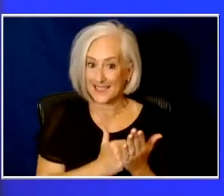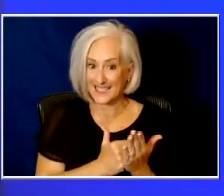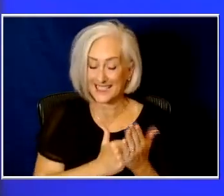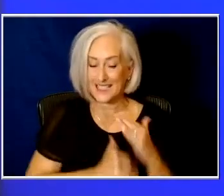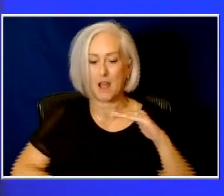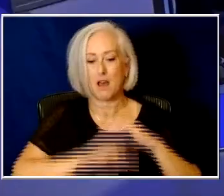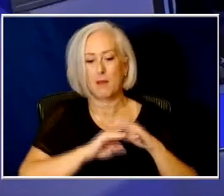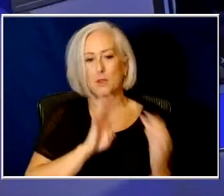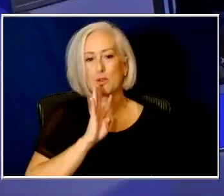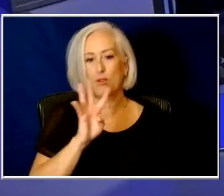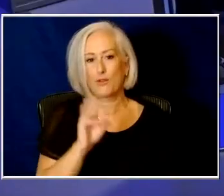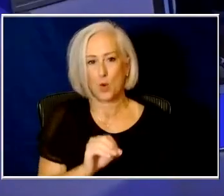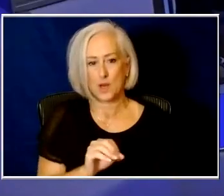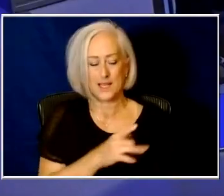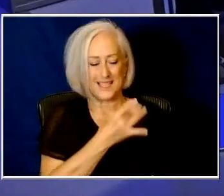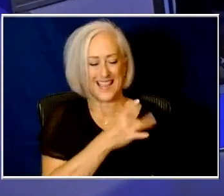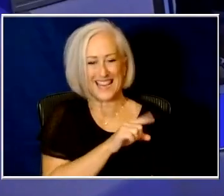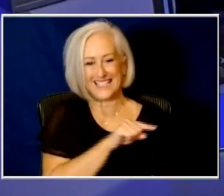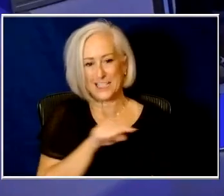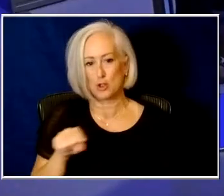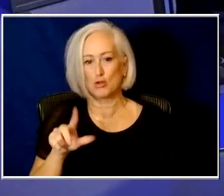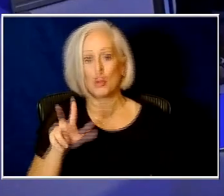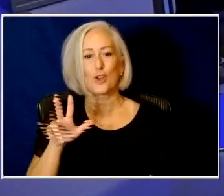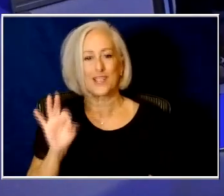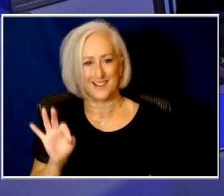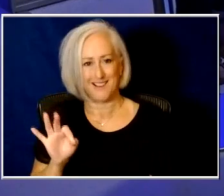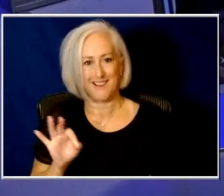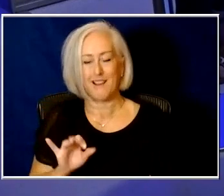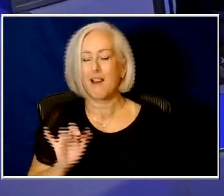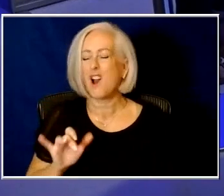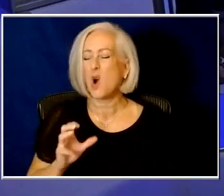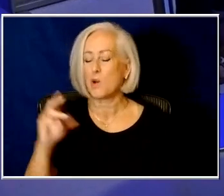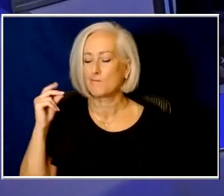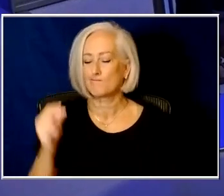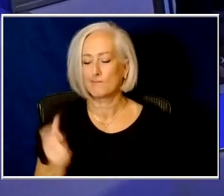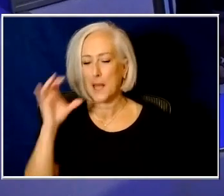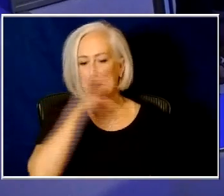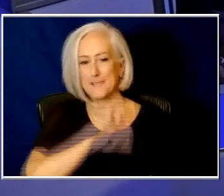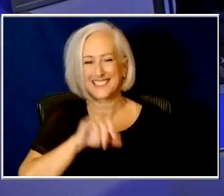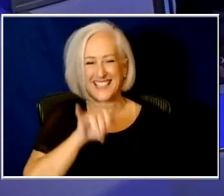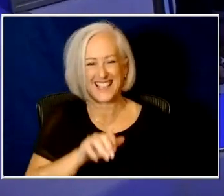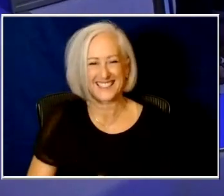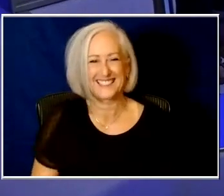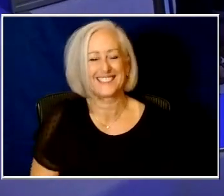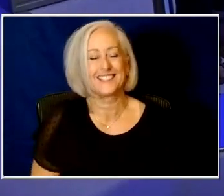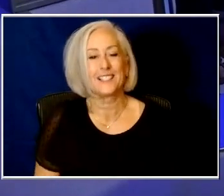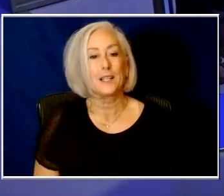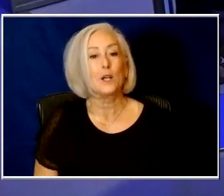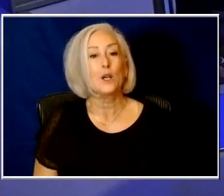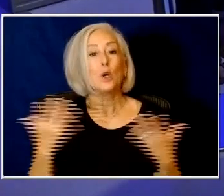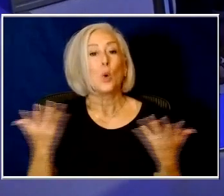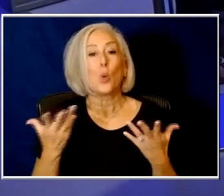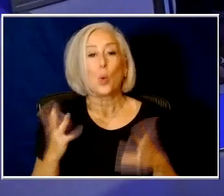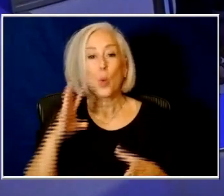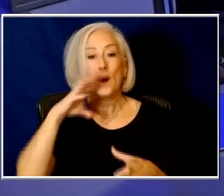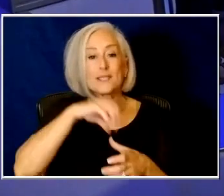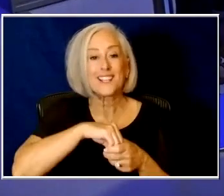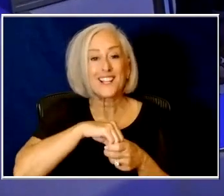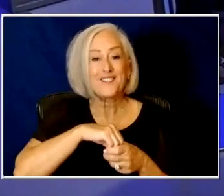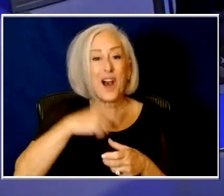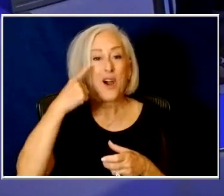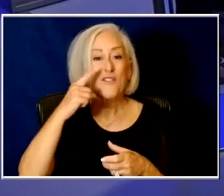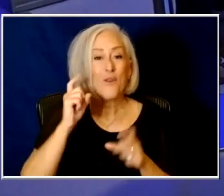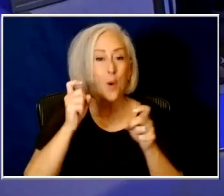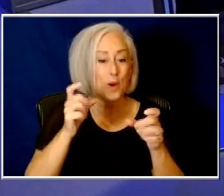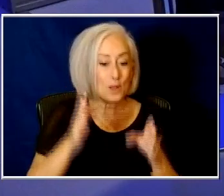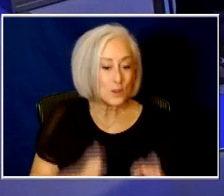39. So I just missed it. Okay. Just missed it. Just missed it. All right. So what's involved for a donor and a patient